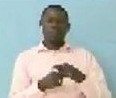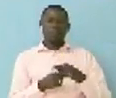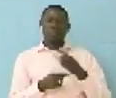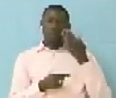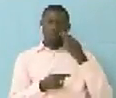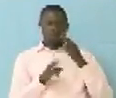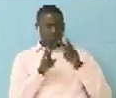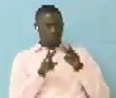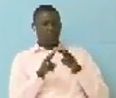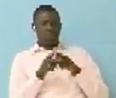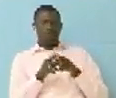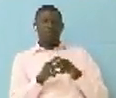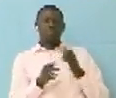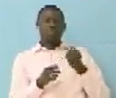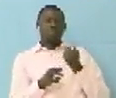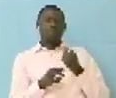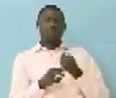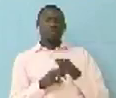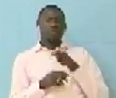Because Faring could not give,